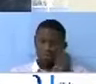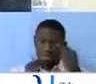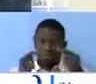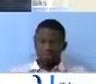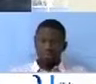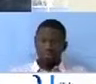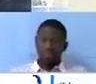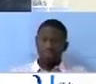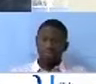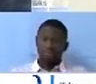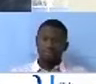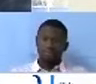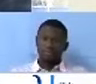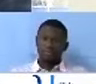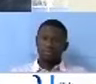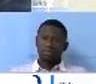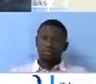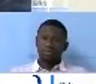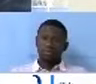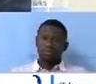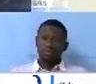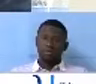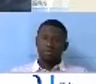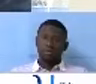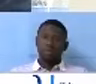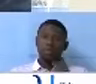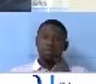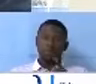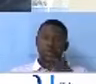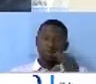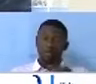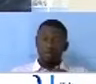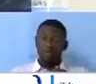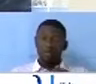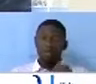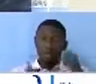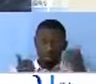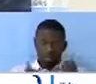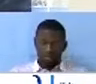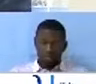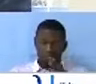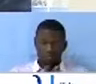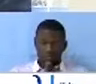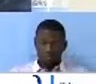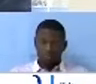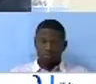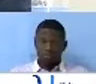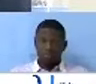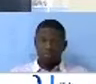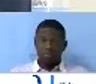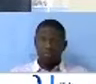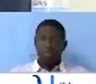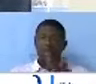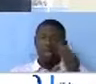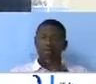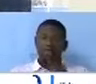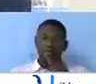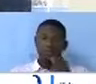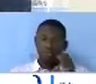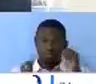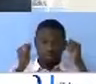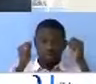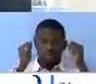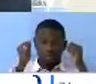that. The commission would do that. Mm-hmm. But even if that were to be the case, if you